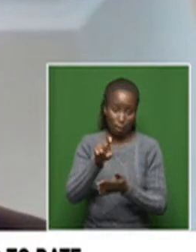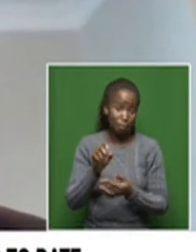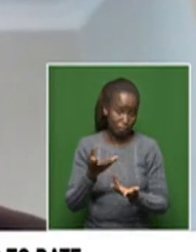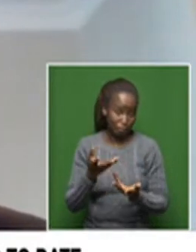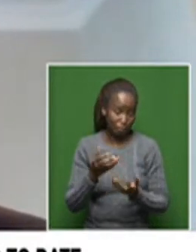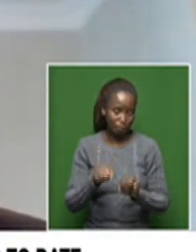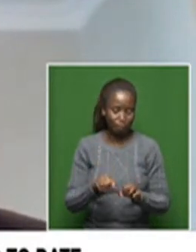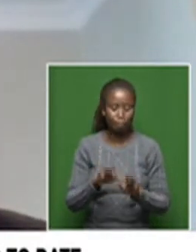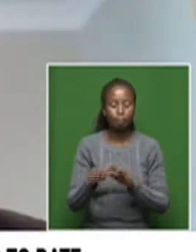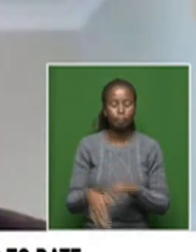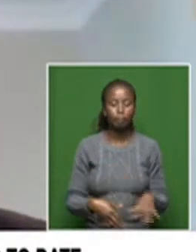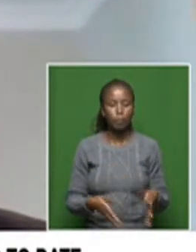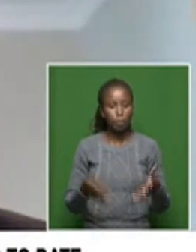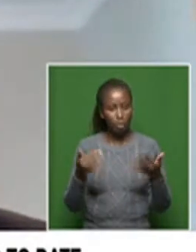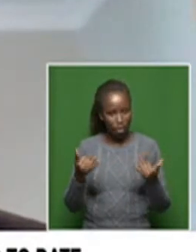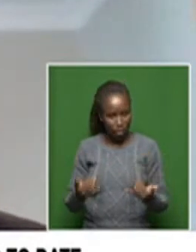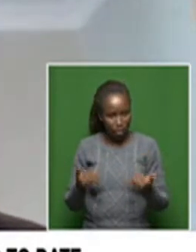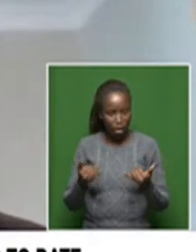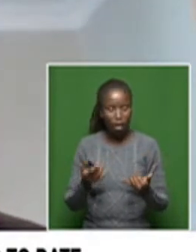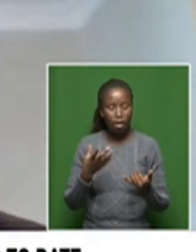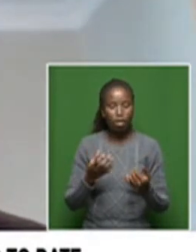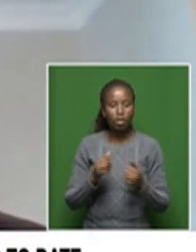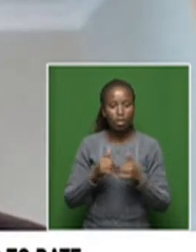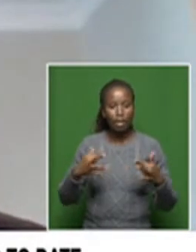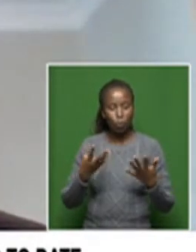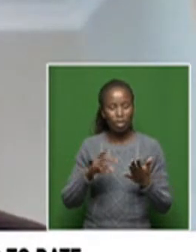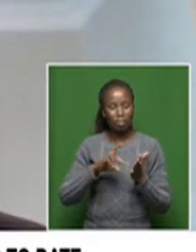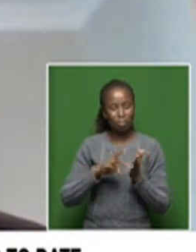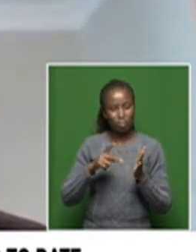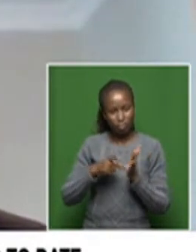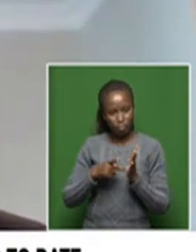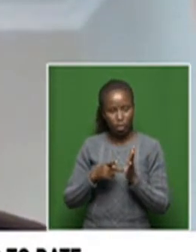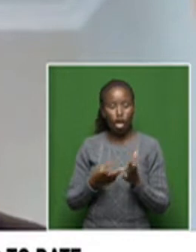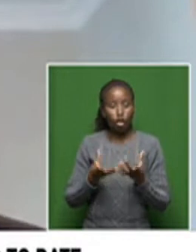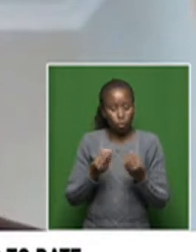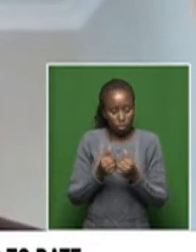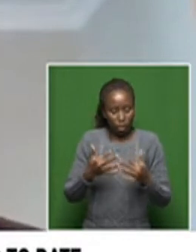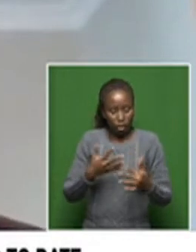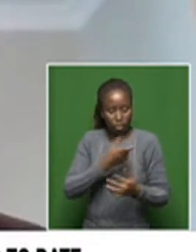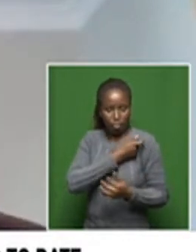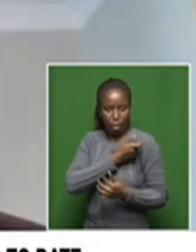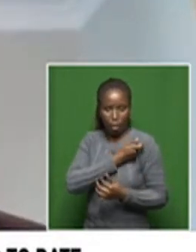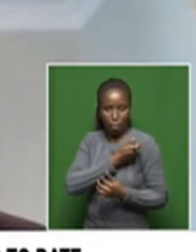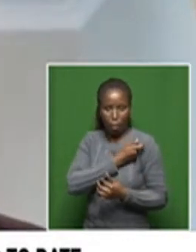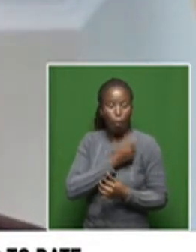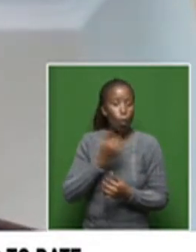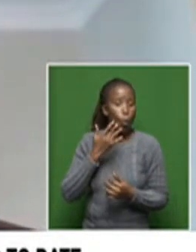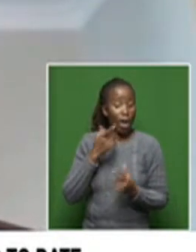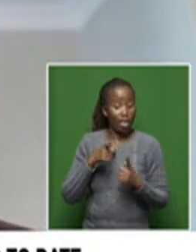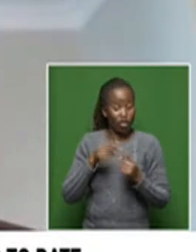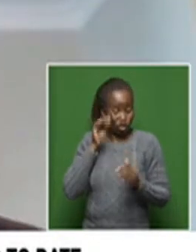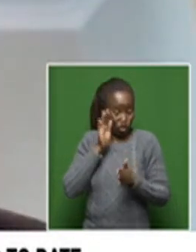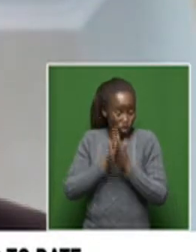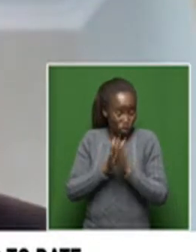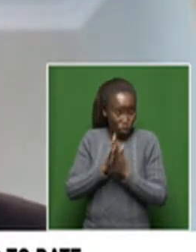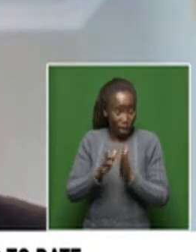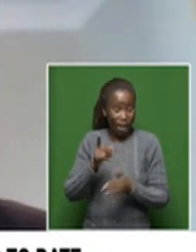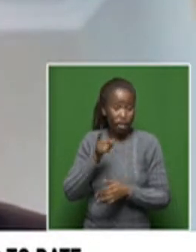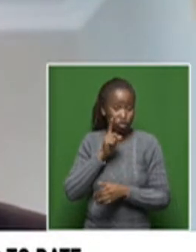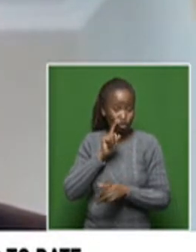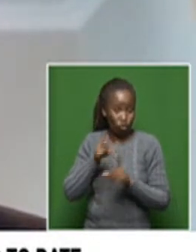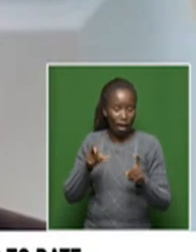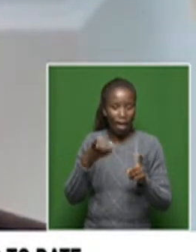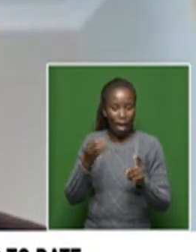that is now in an advanced stage of planning and will roll out pretty much immediately upon completion of the teachers is the security